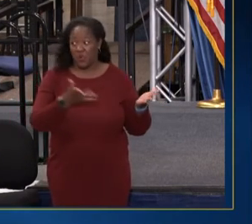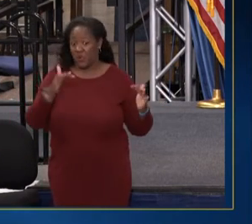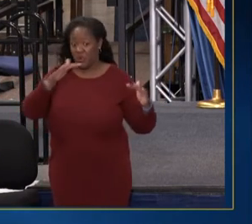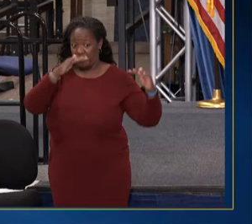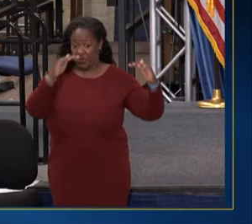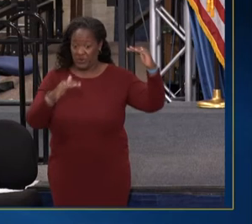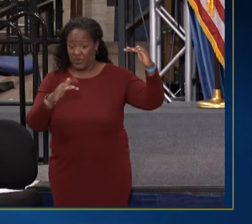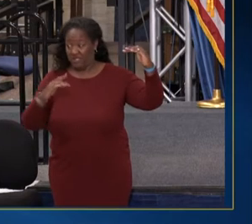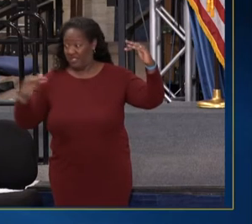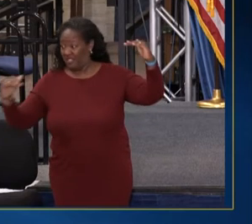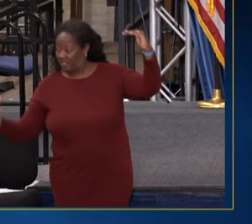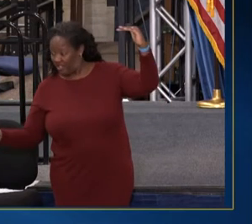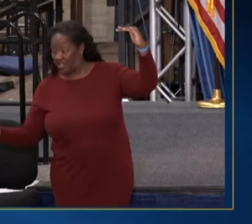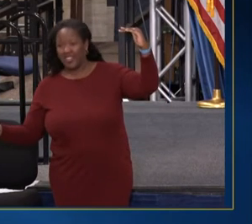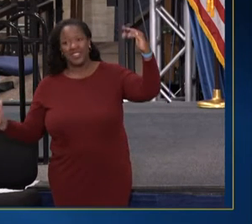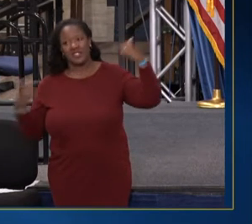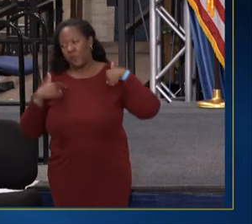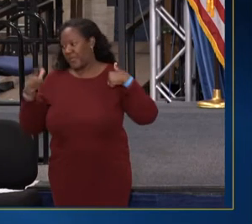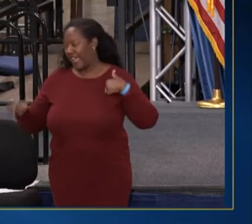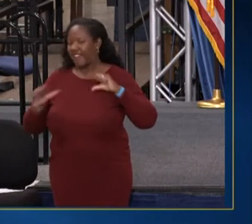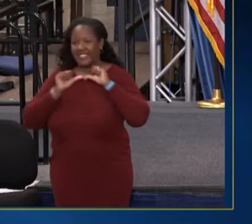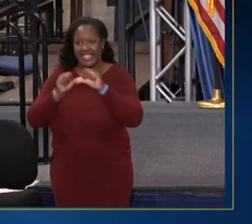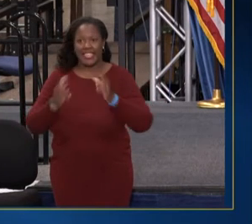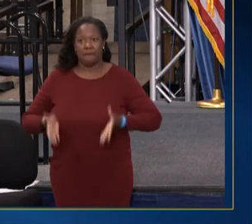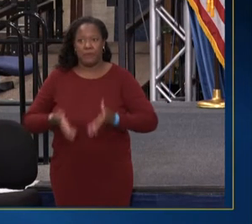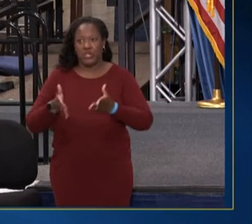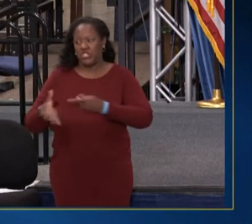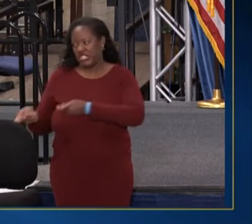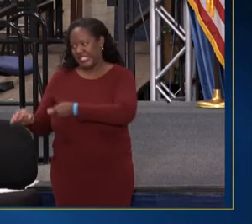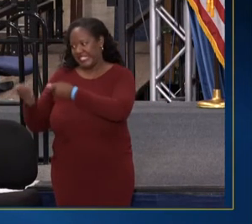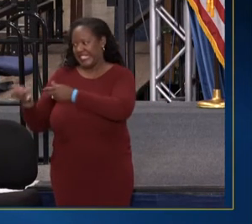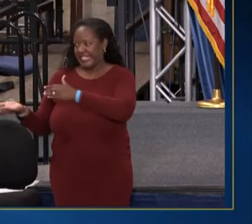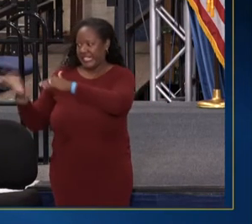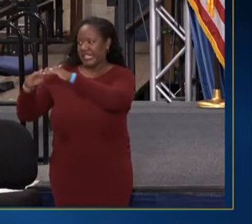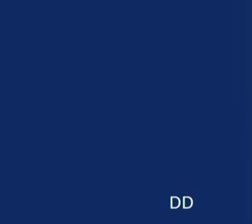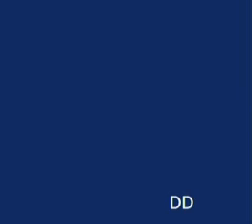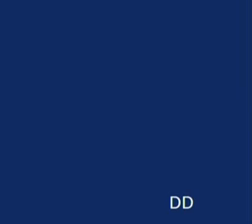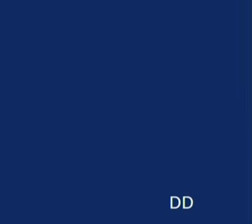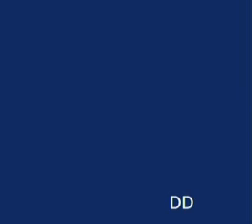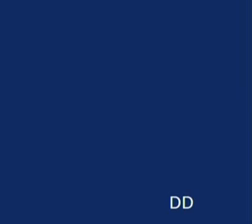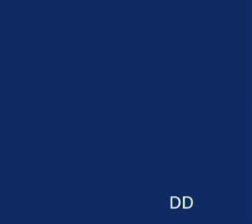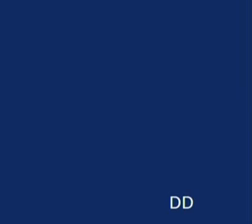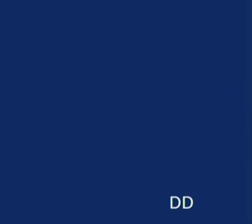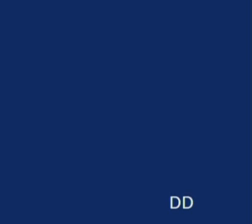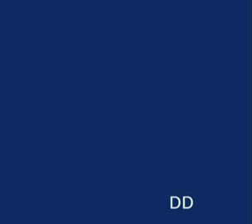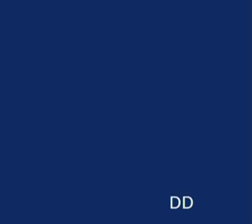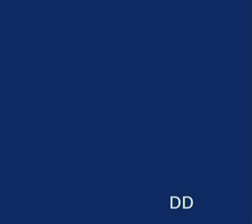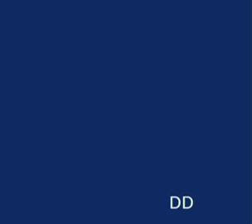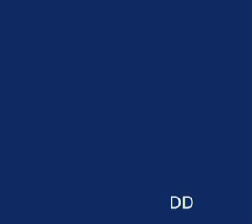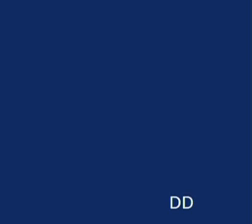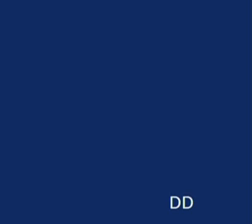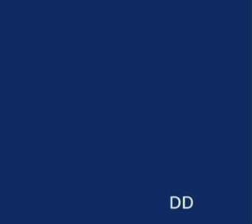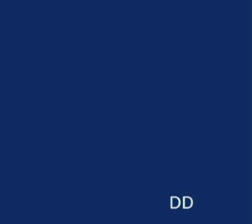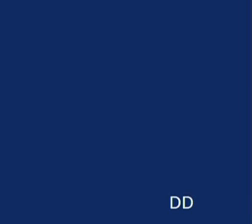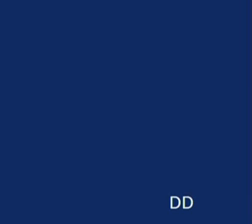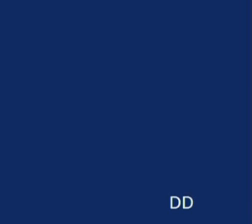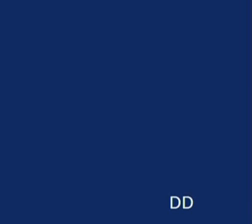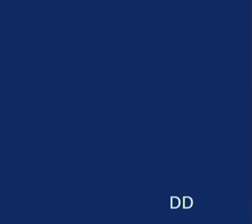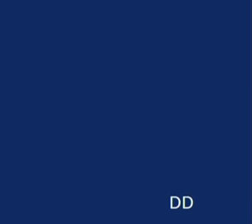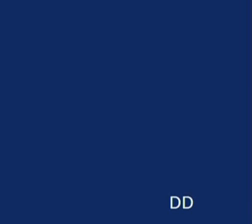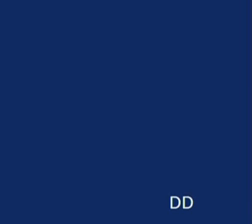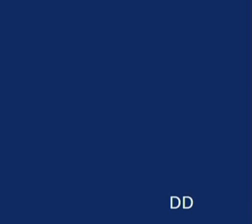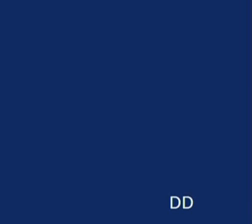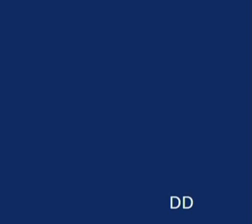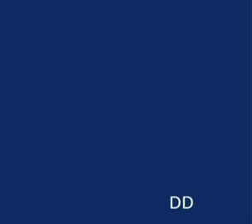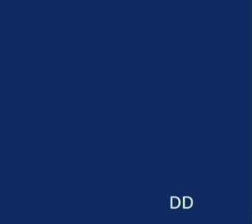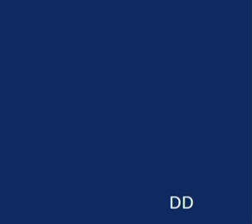keep pushing to make sure that we can achieve a higher level of equity. And this is sort of where I leave talking about